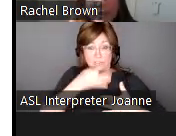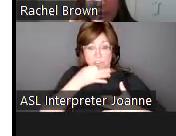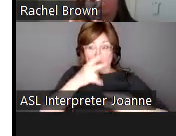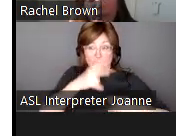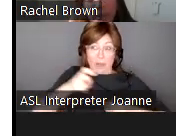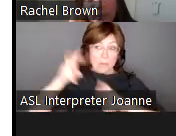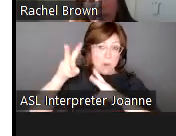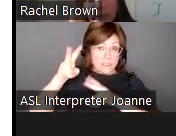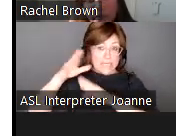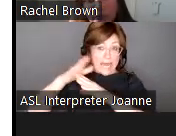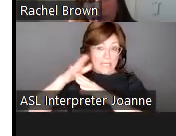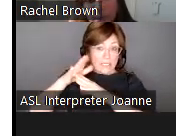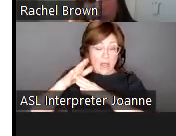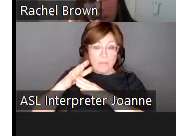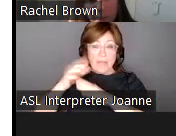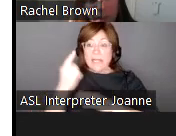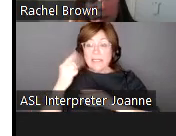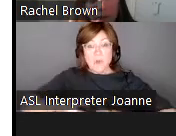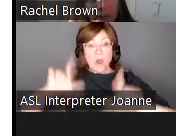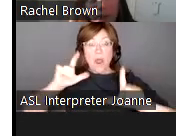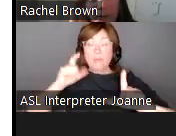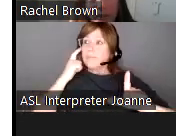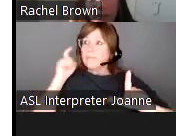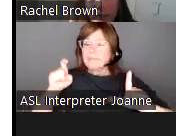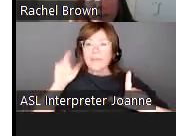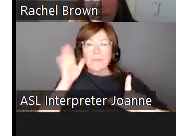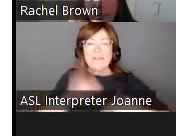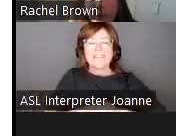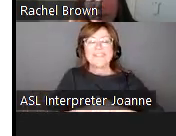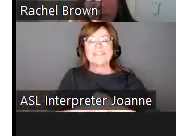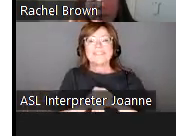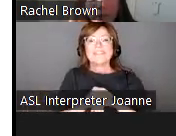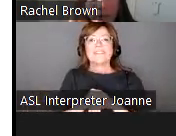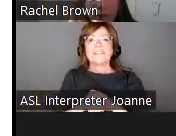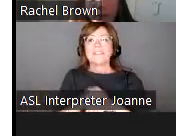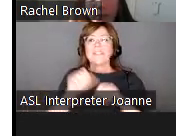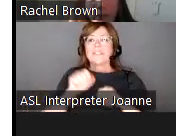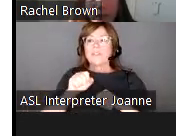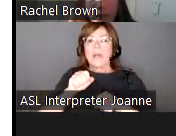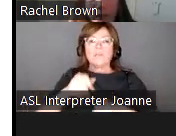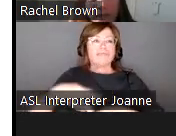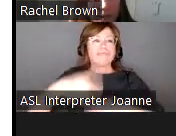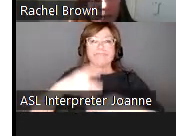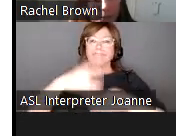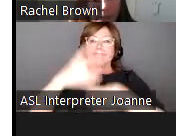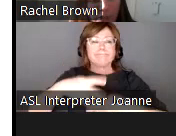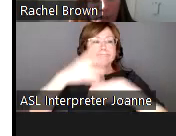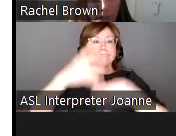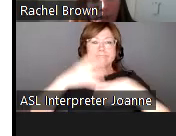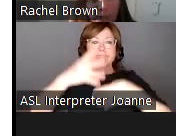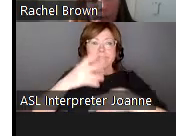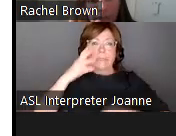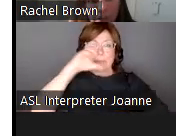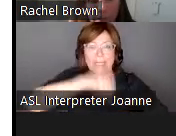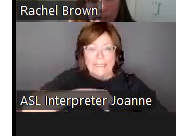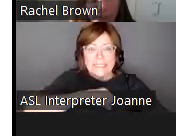so it doesn't really get lost in the shuffle, because we know that you can, scroll and scroll and scroll and not get to the information you're